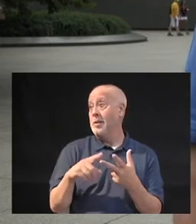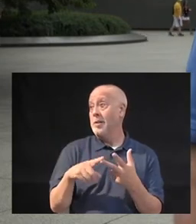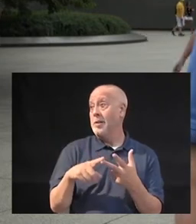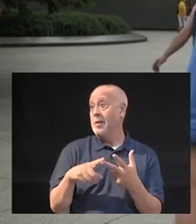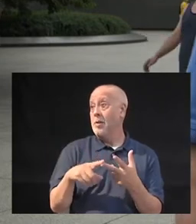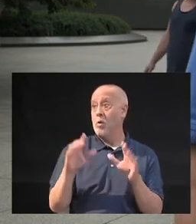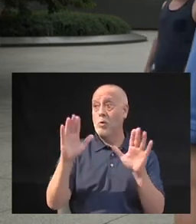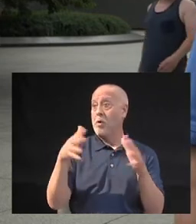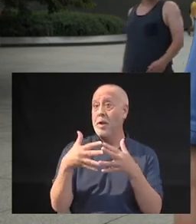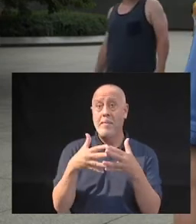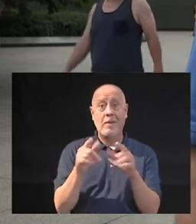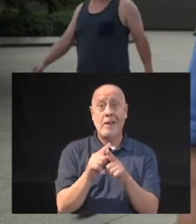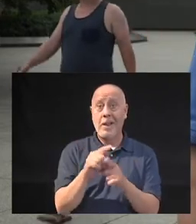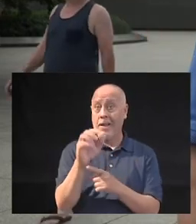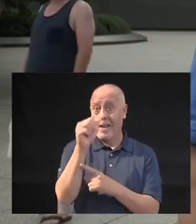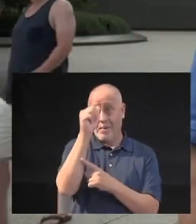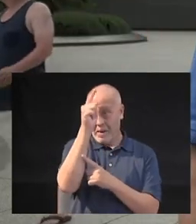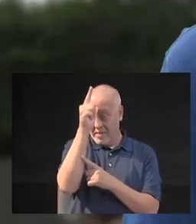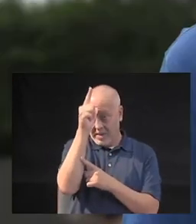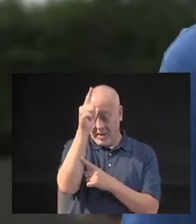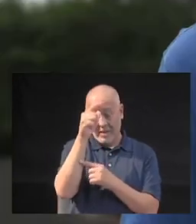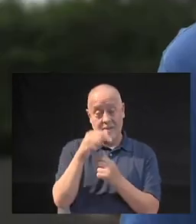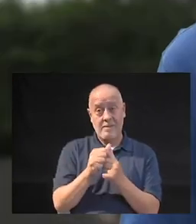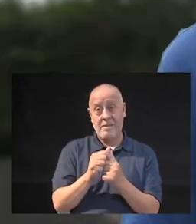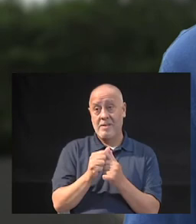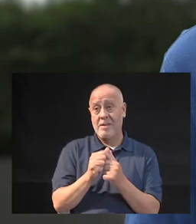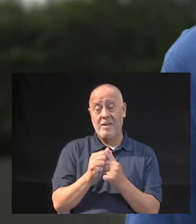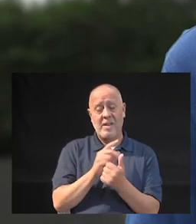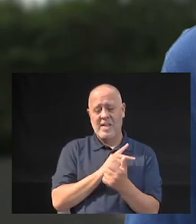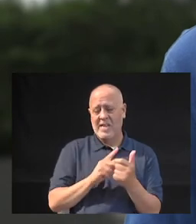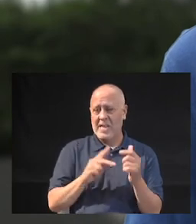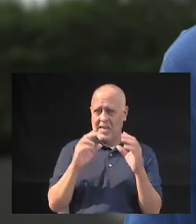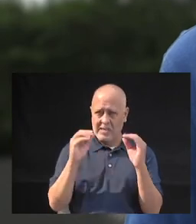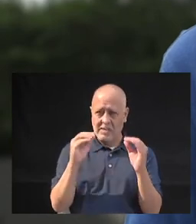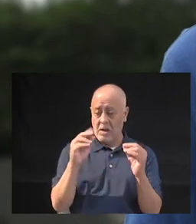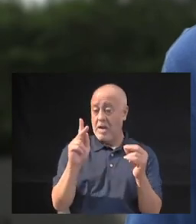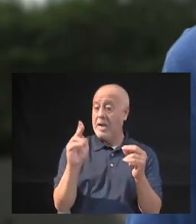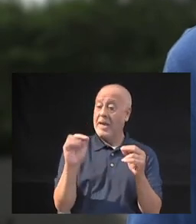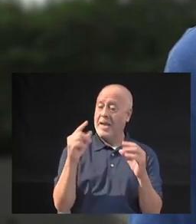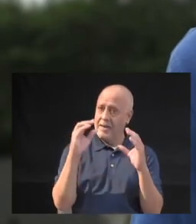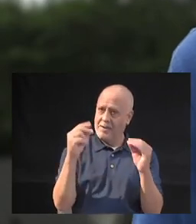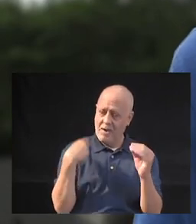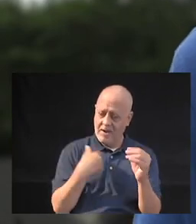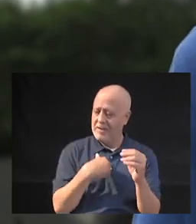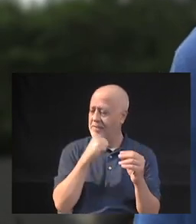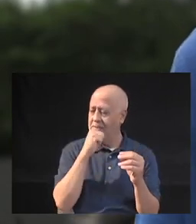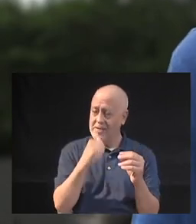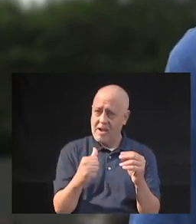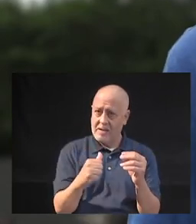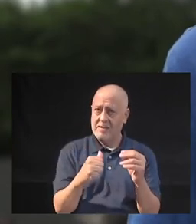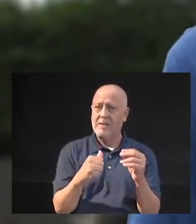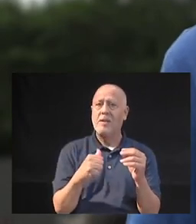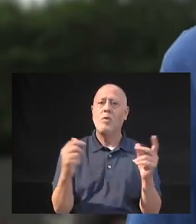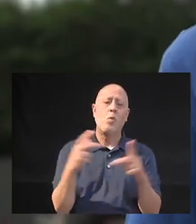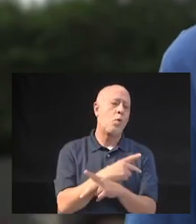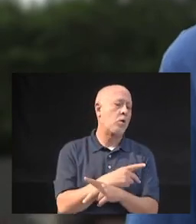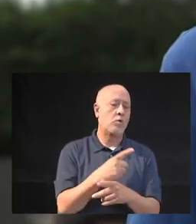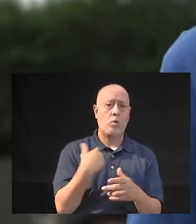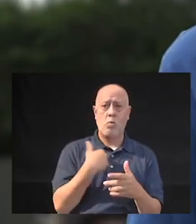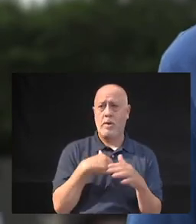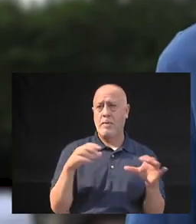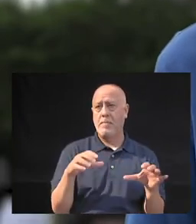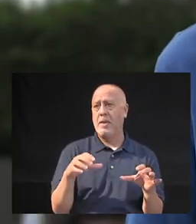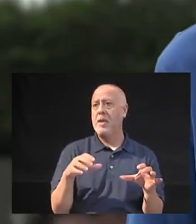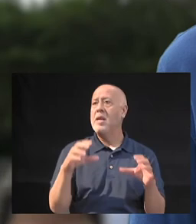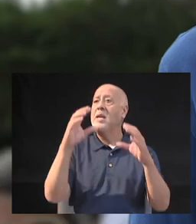great Americans like Abraham Lincoln. King taught us not the worst that we could be. He